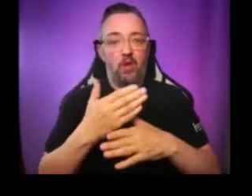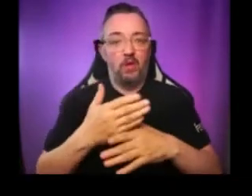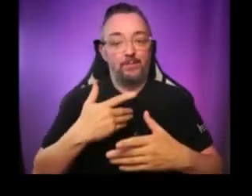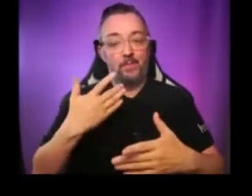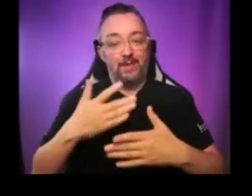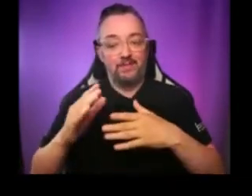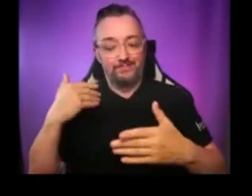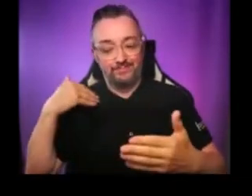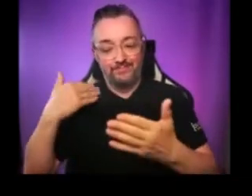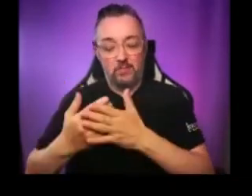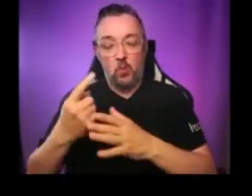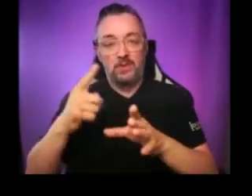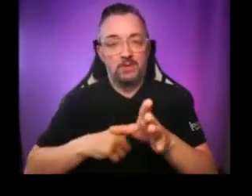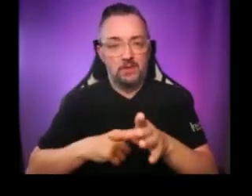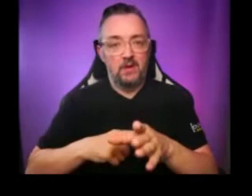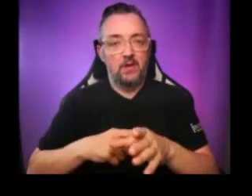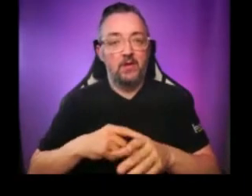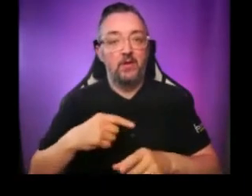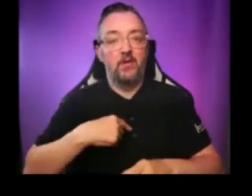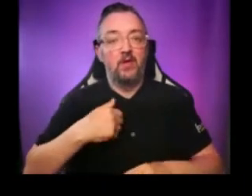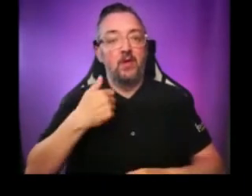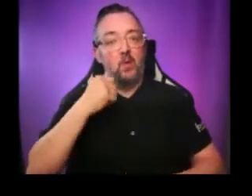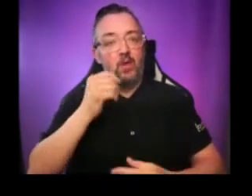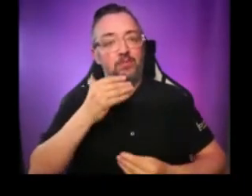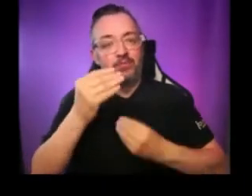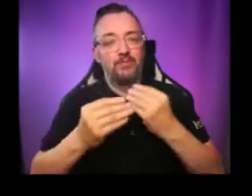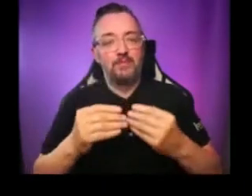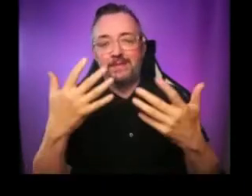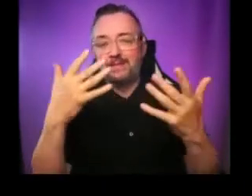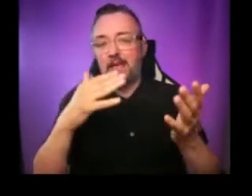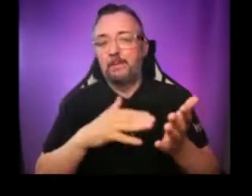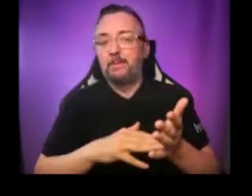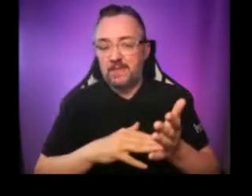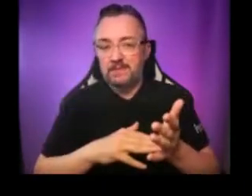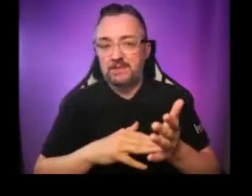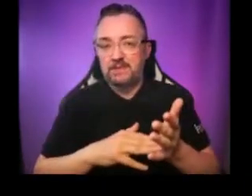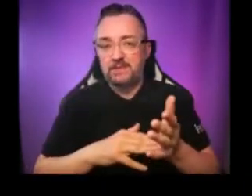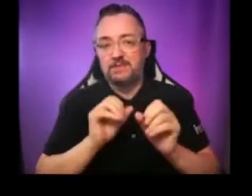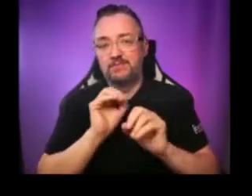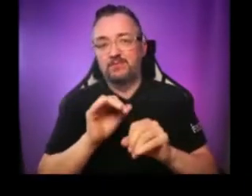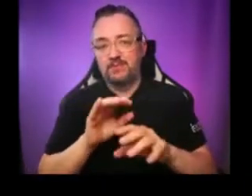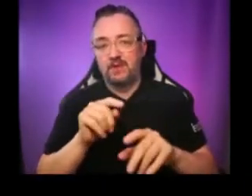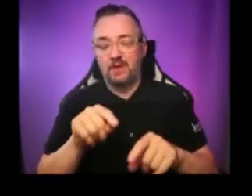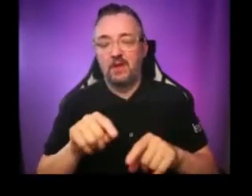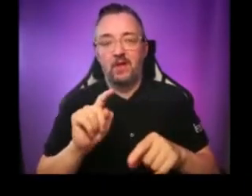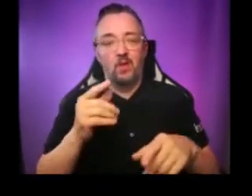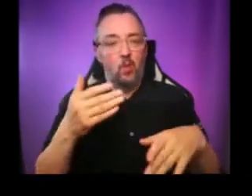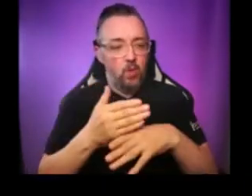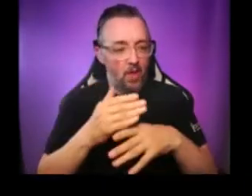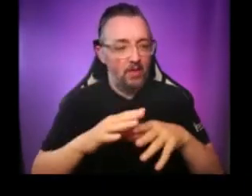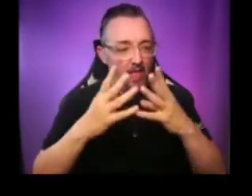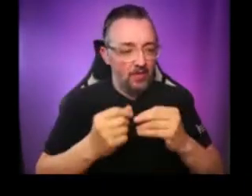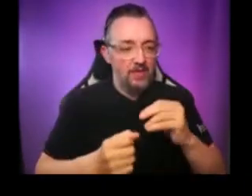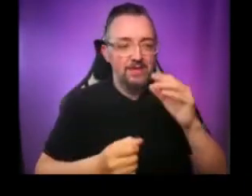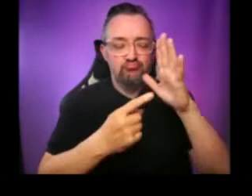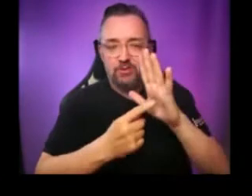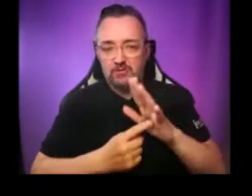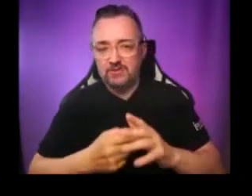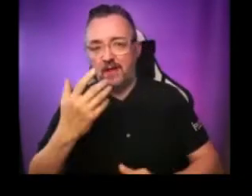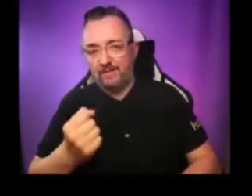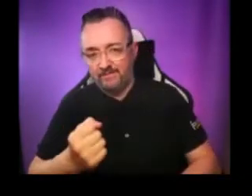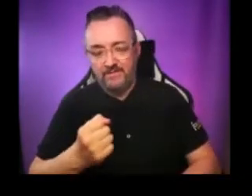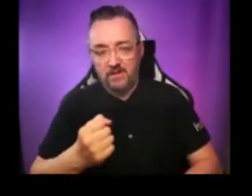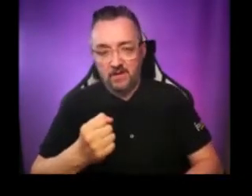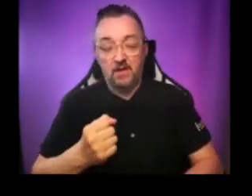over the past year. I'm going to spend around the next 10 minutes or so describing that work and outlining the priorities that we've set for ourselves